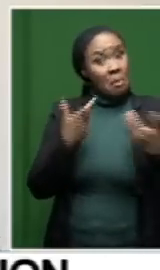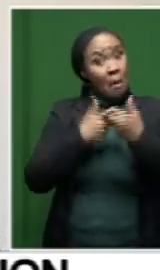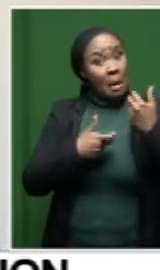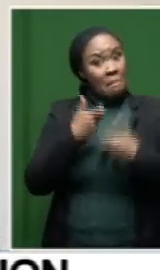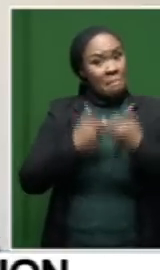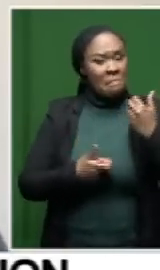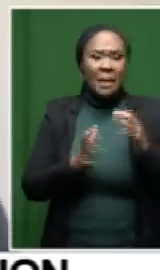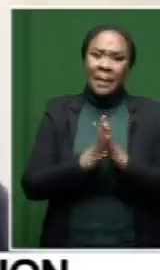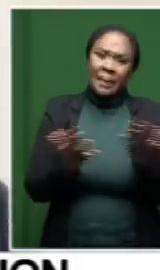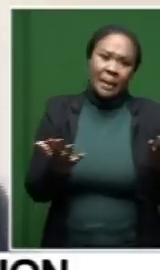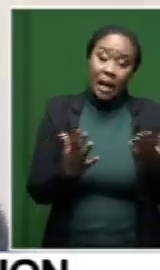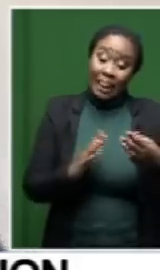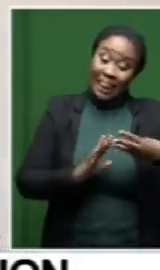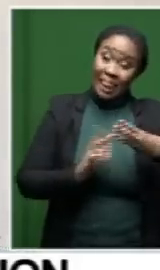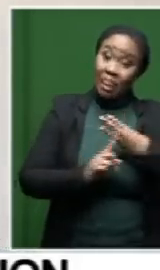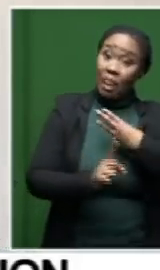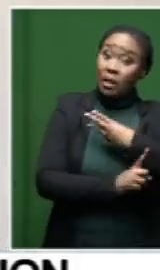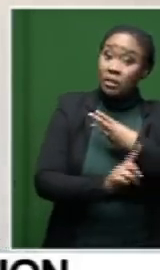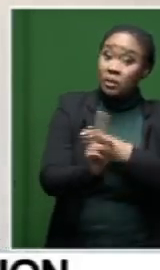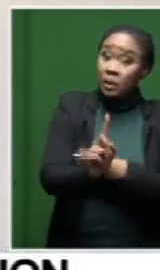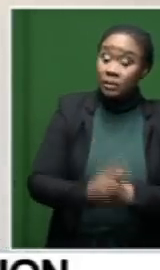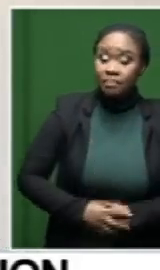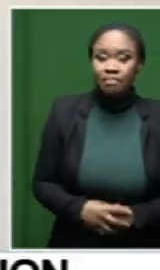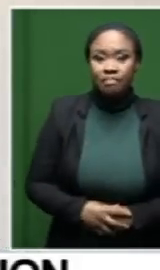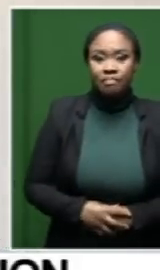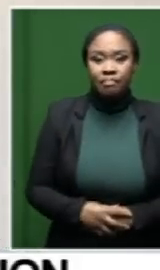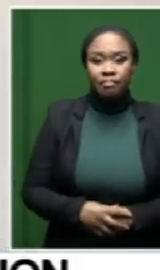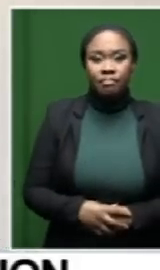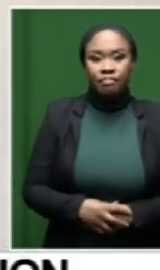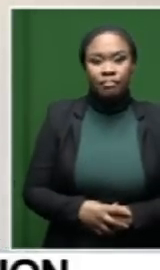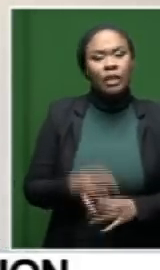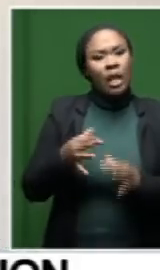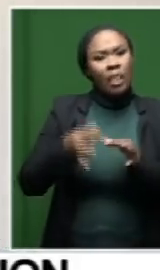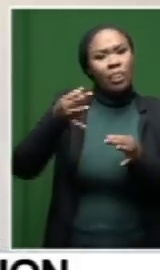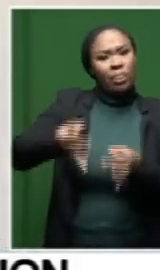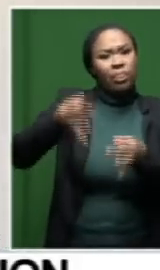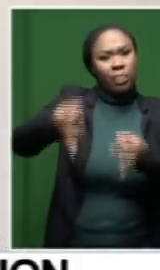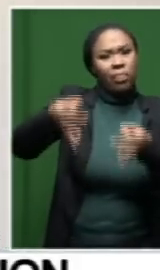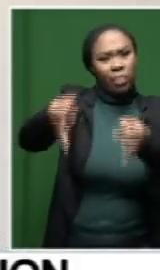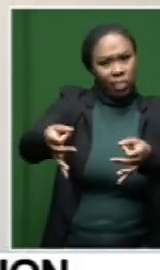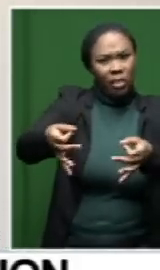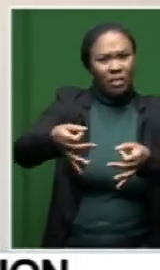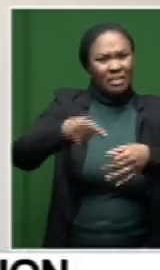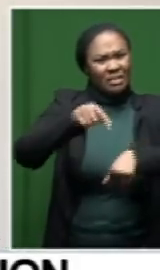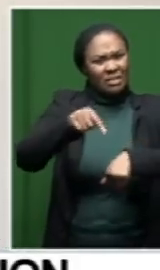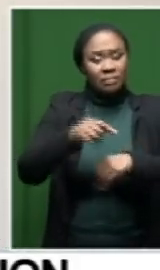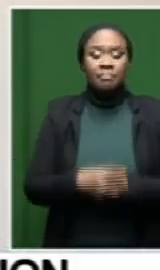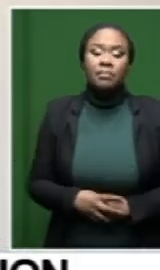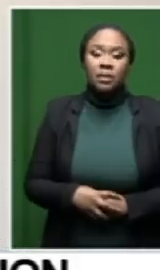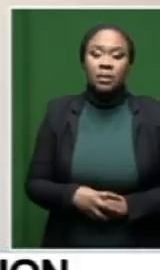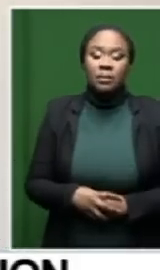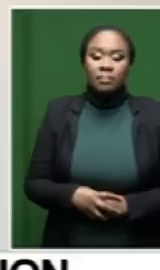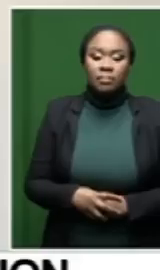problem. And there's a last issue about this timing. And this is this. How